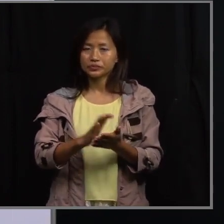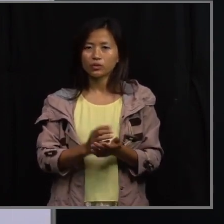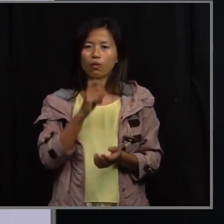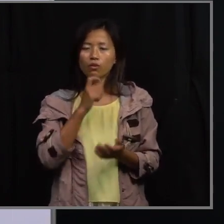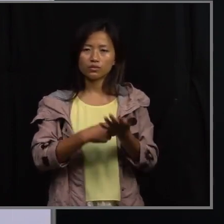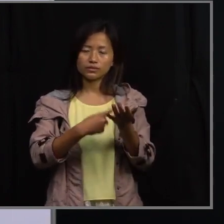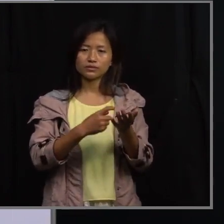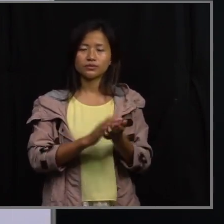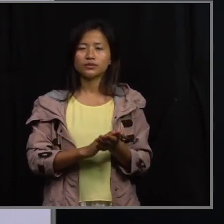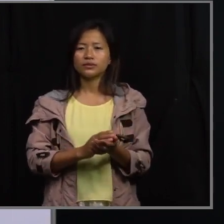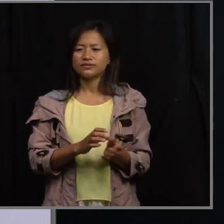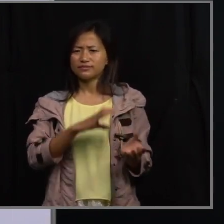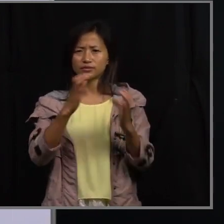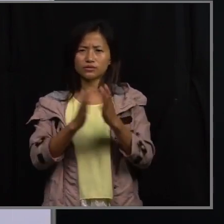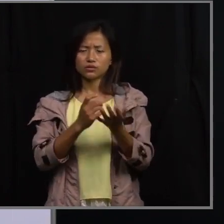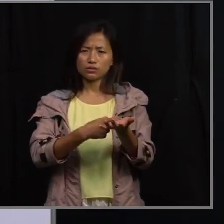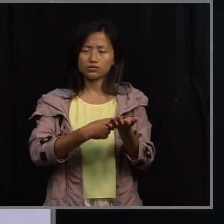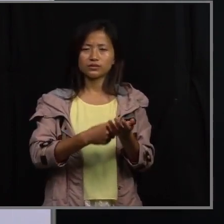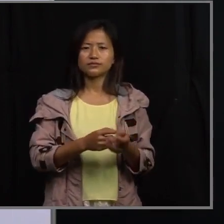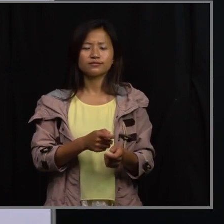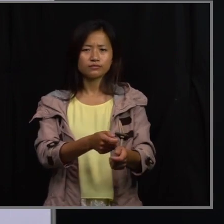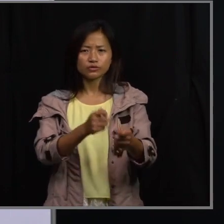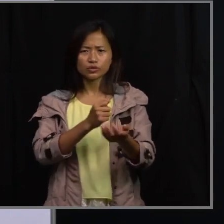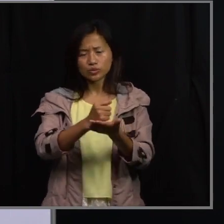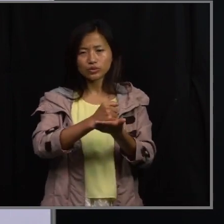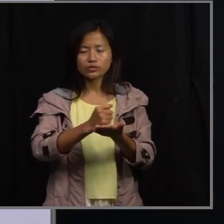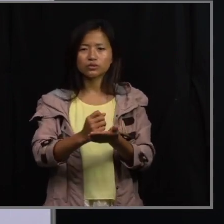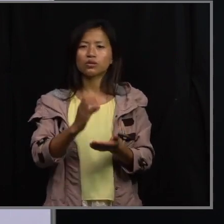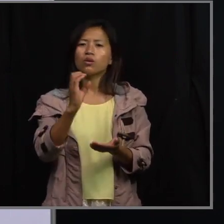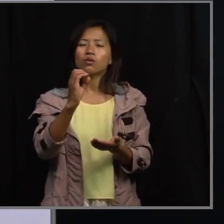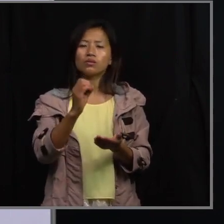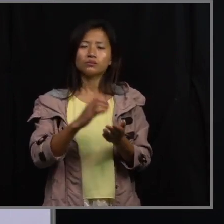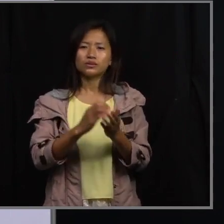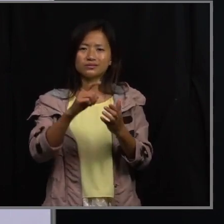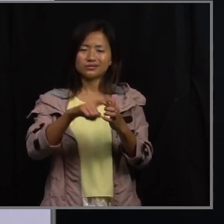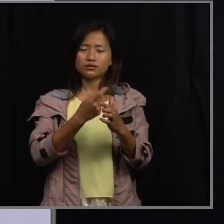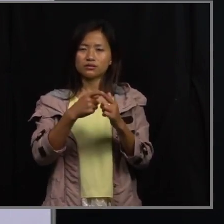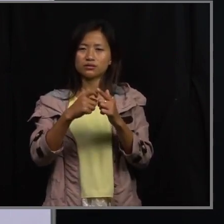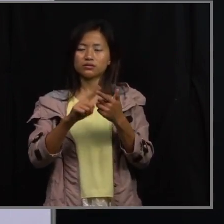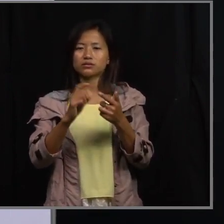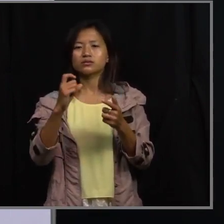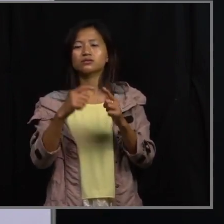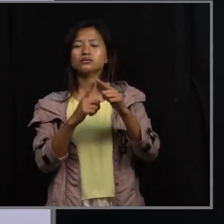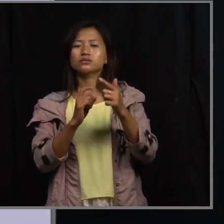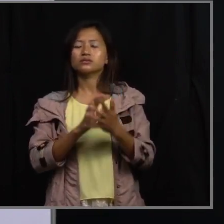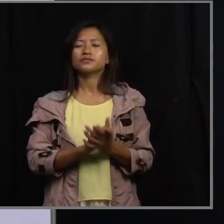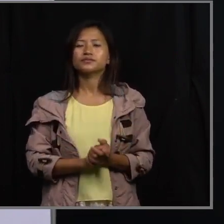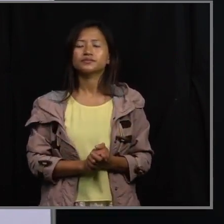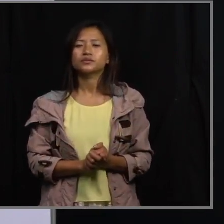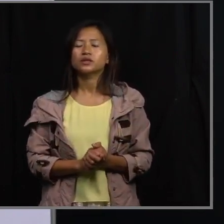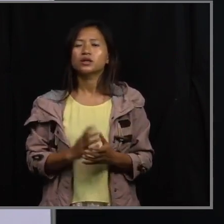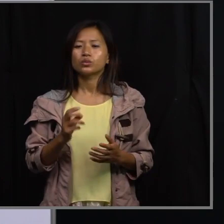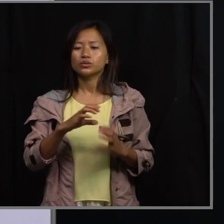tend to change the position of the object. So what is force? Force is an agent which is push or pull,